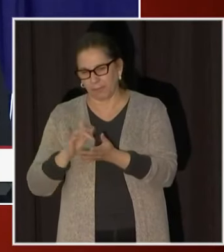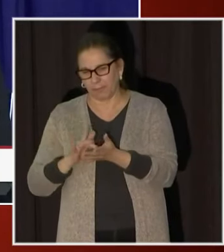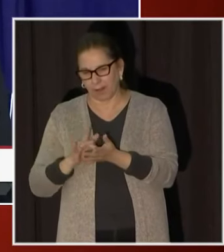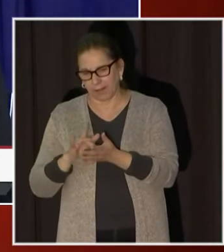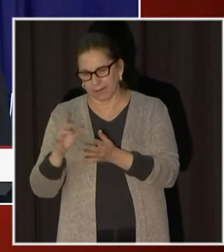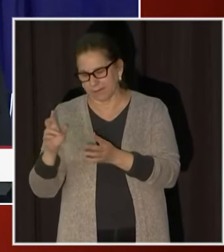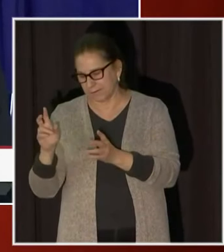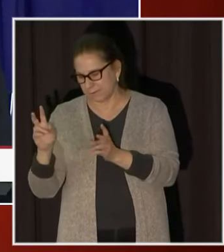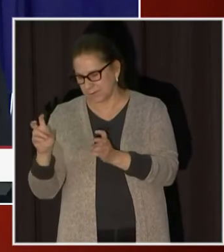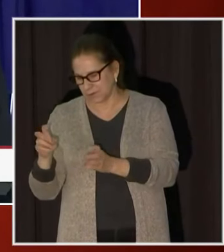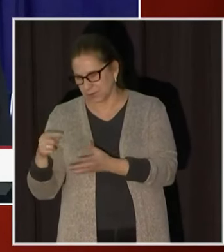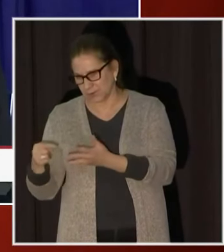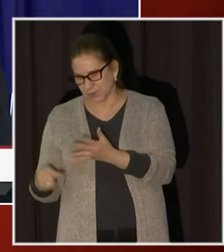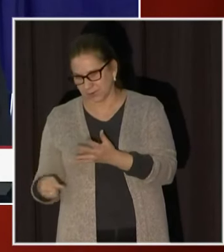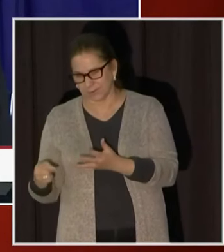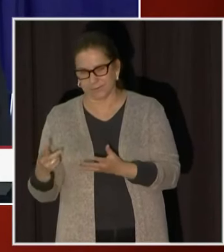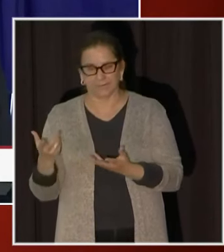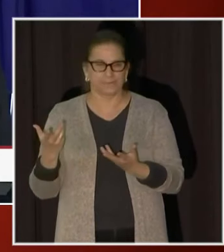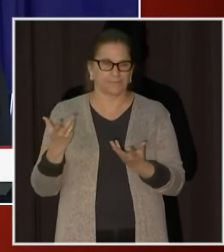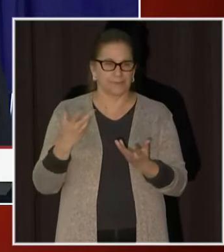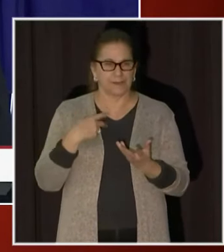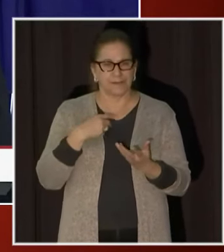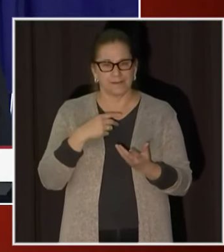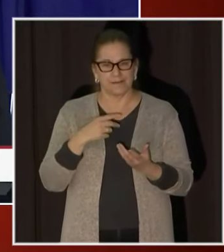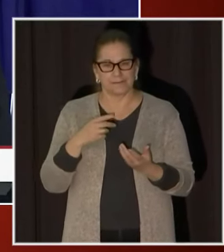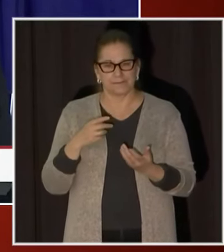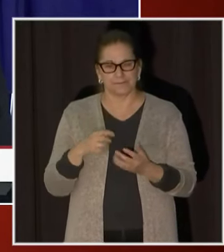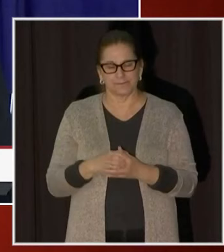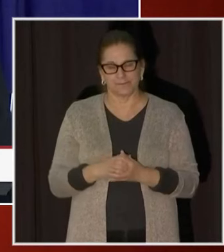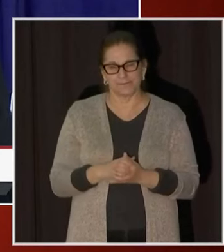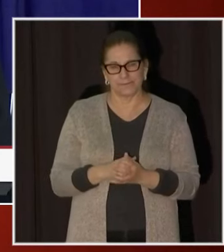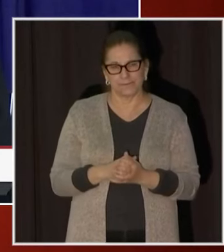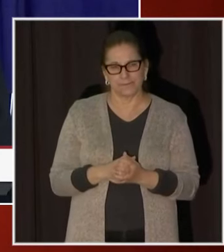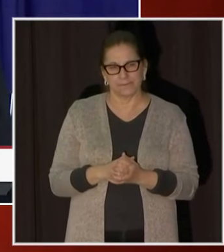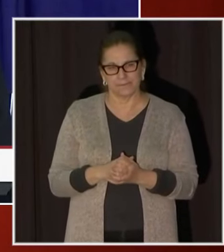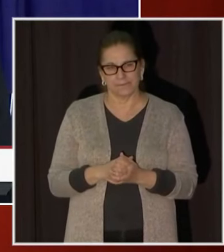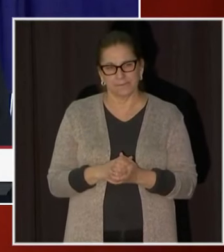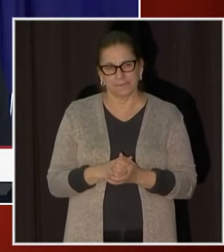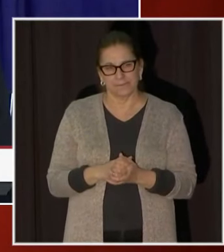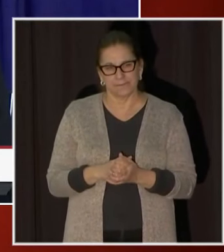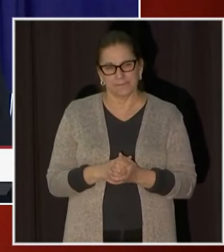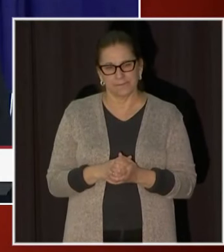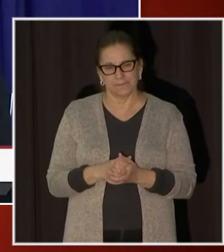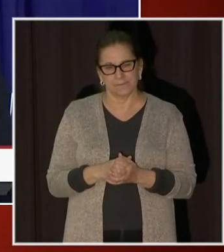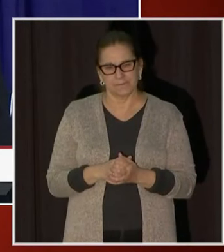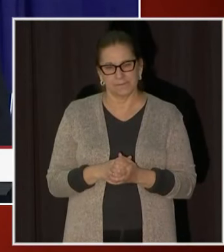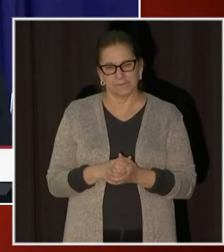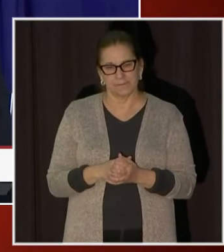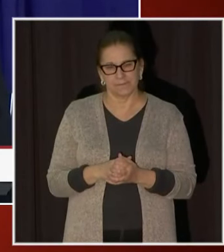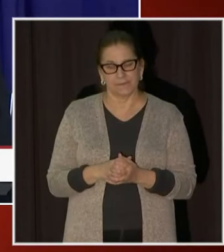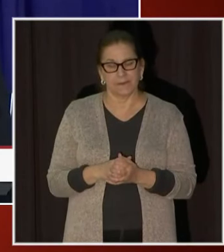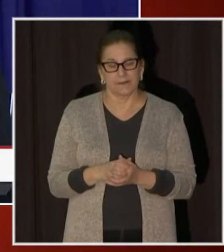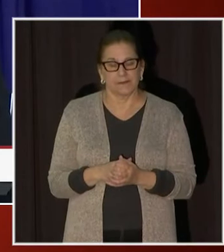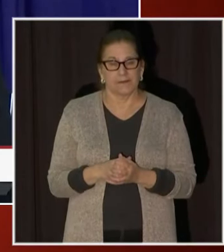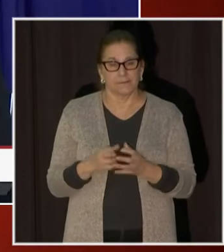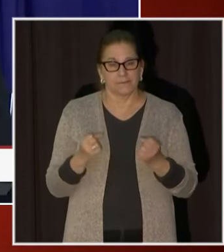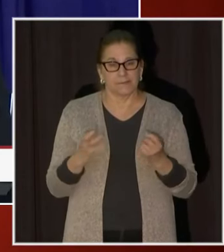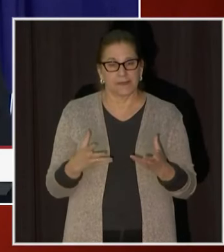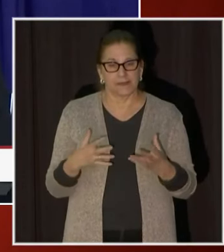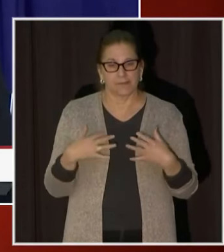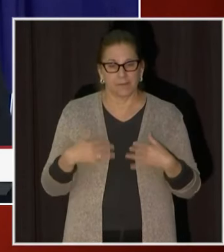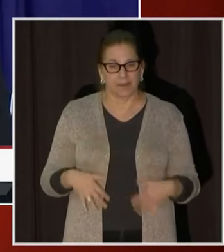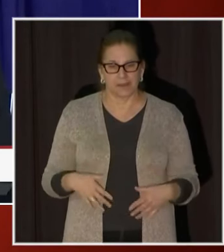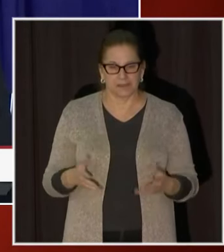examiner in response is for body transport or decedent transport, storage,